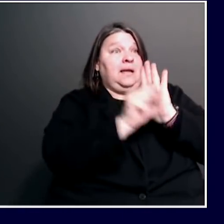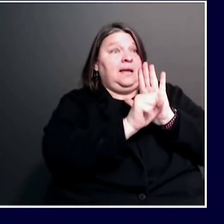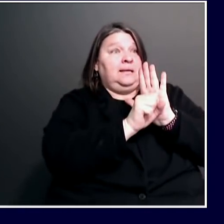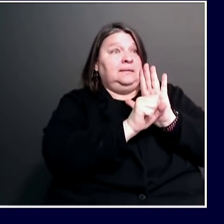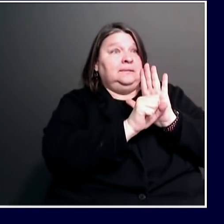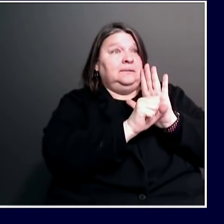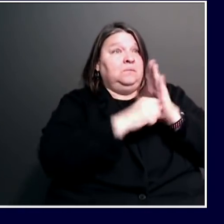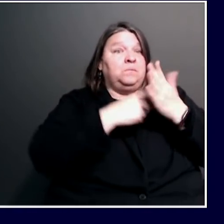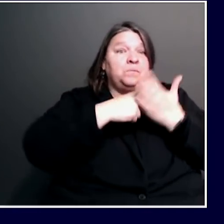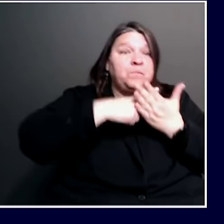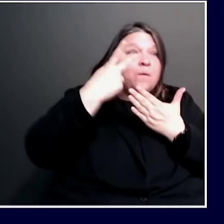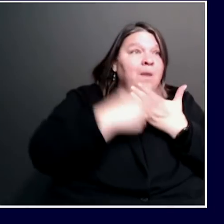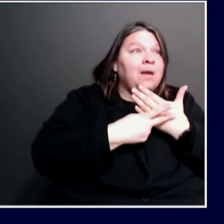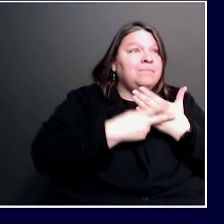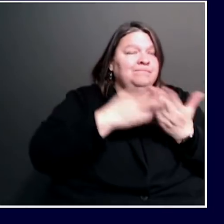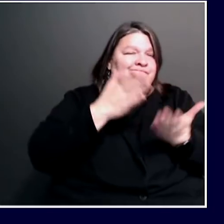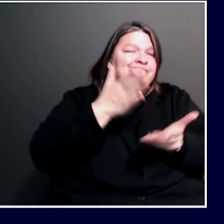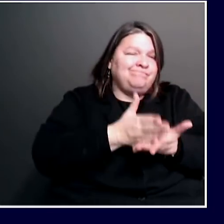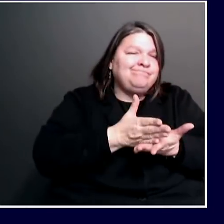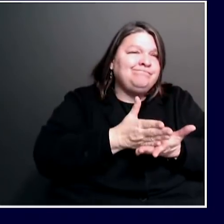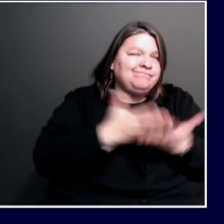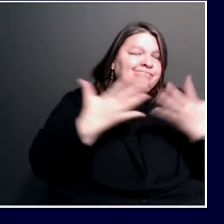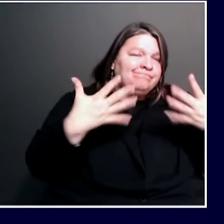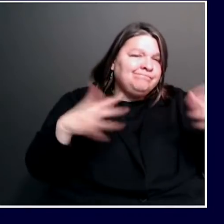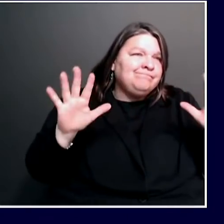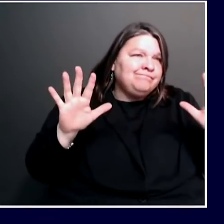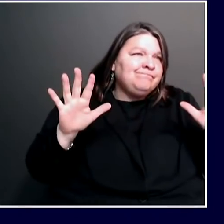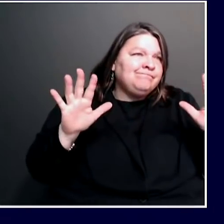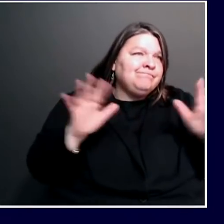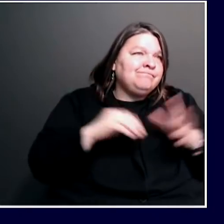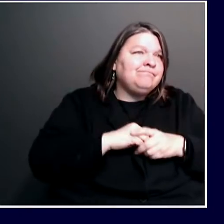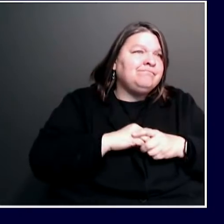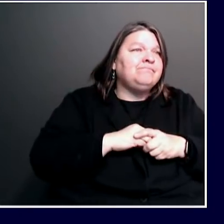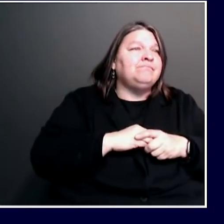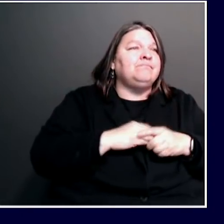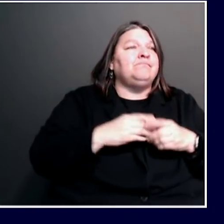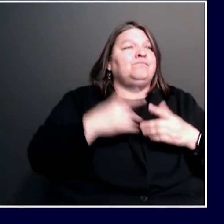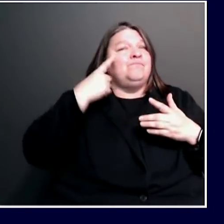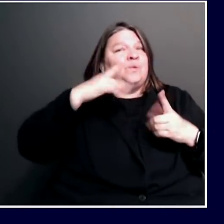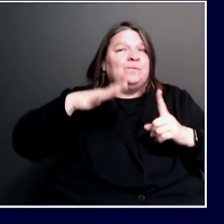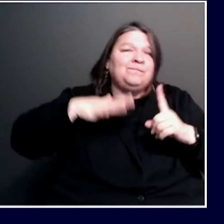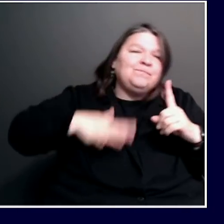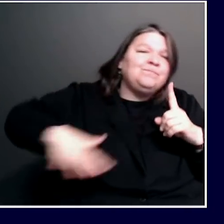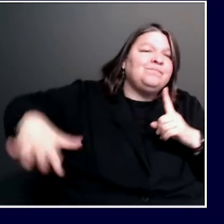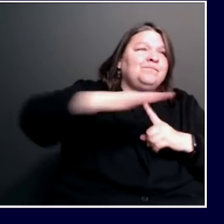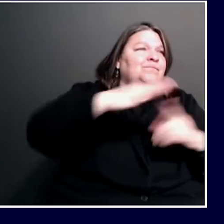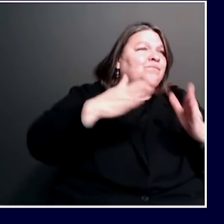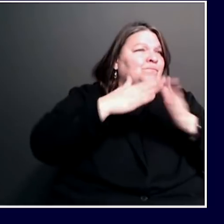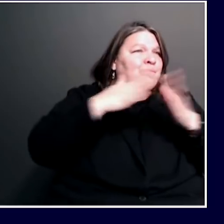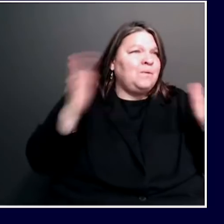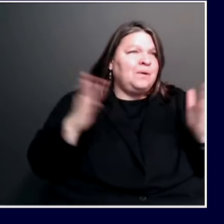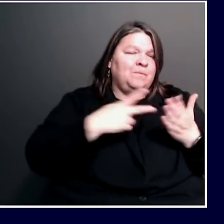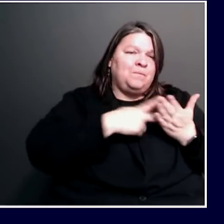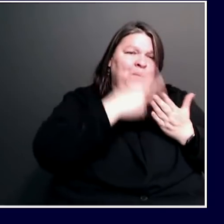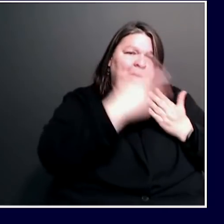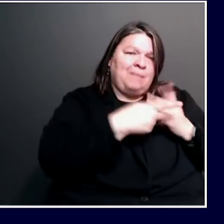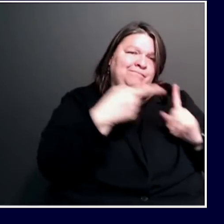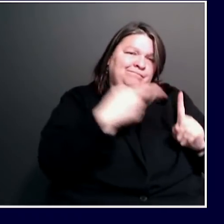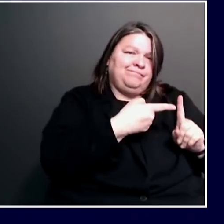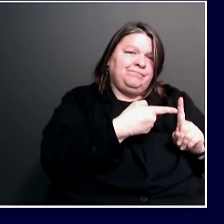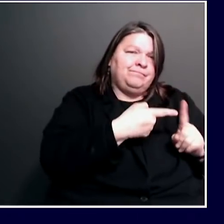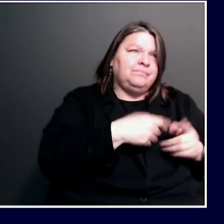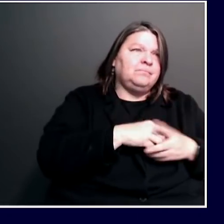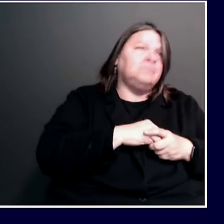for members of the general public. Those site-specific contact tracing efforts will continue, but those are managed and overseen